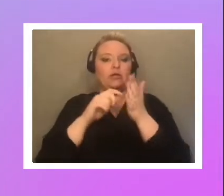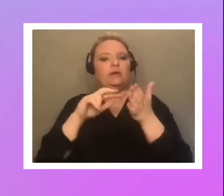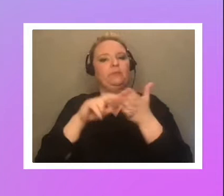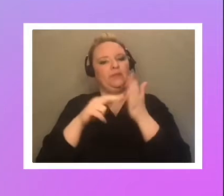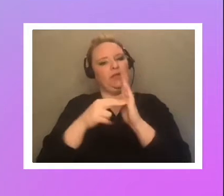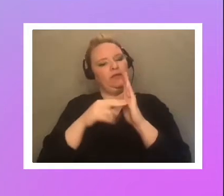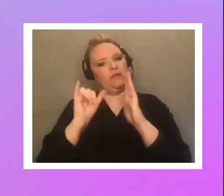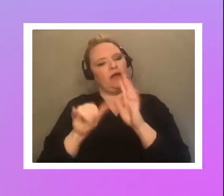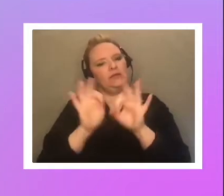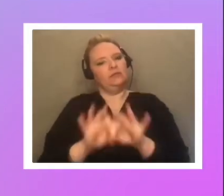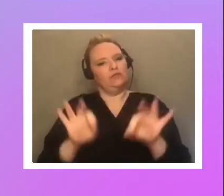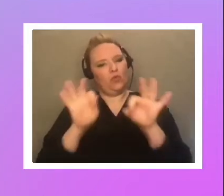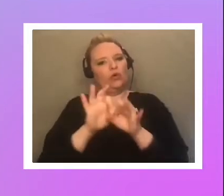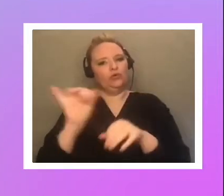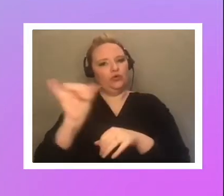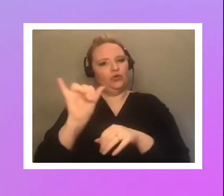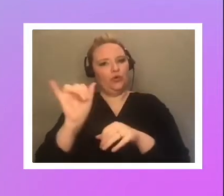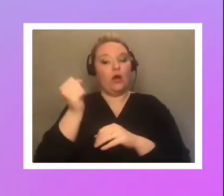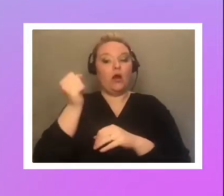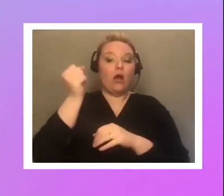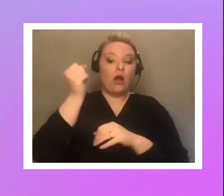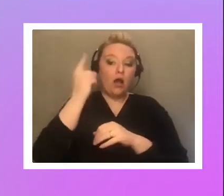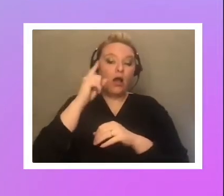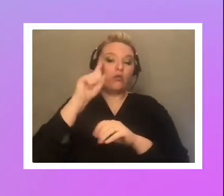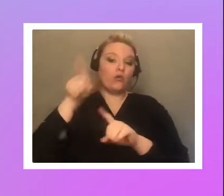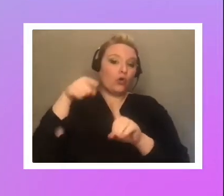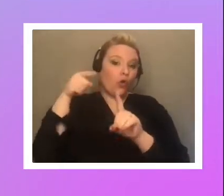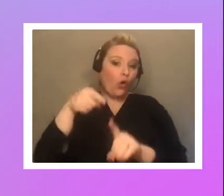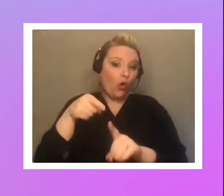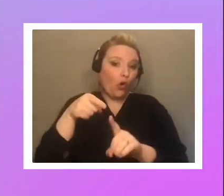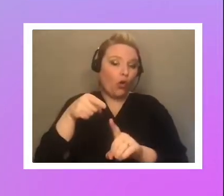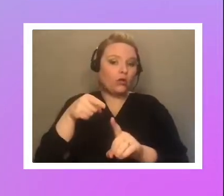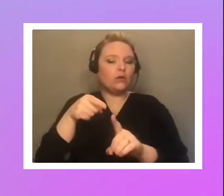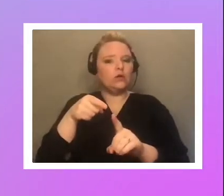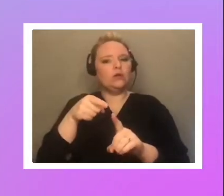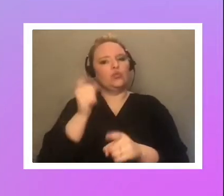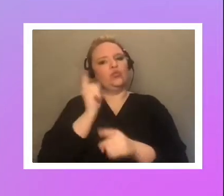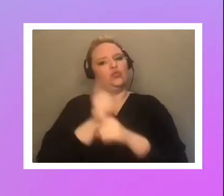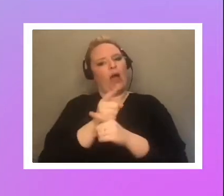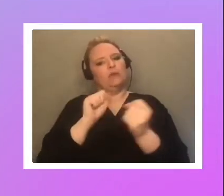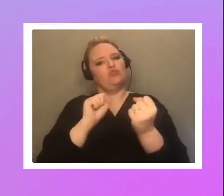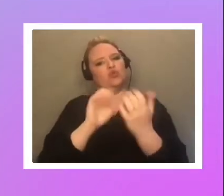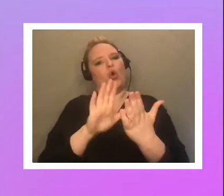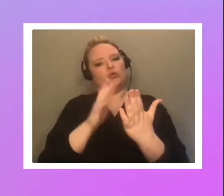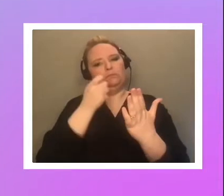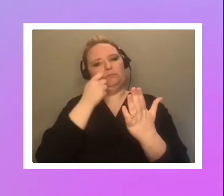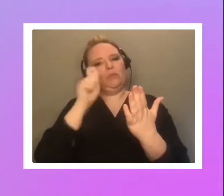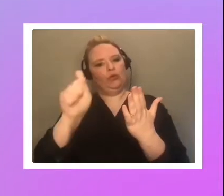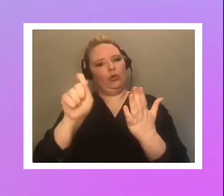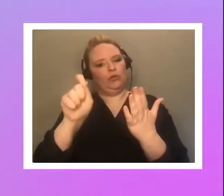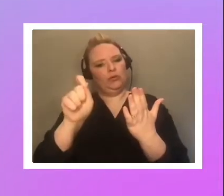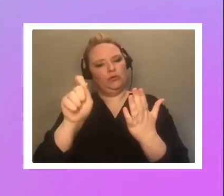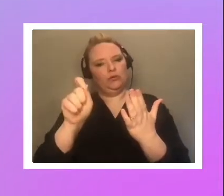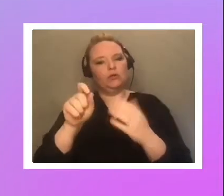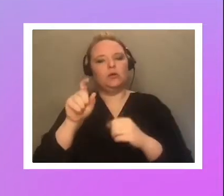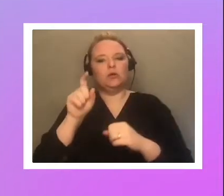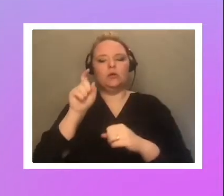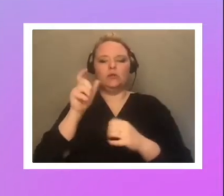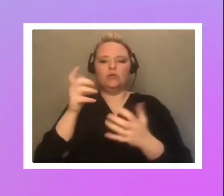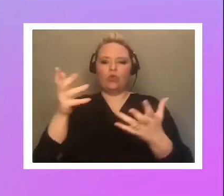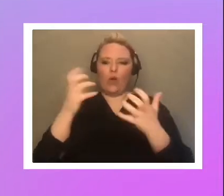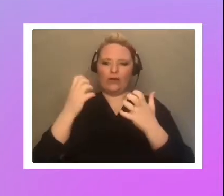aspect. But ultimately, it is the right thing to do. And you want to